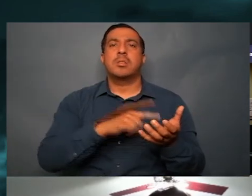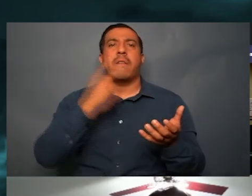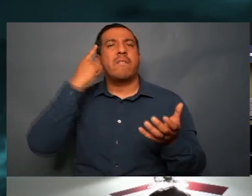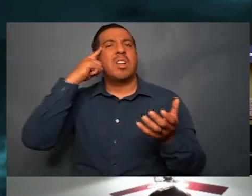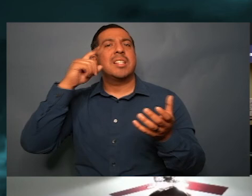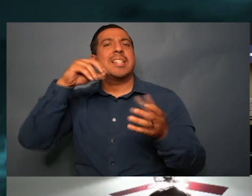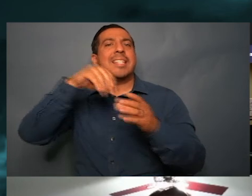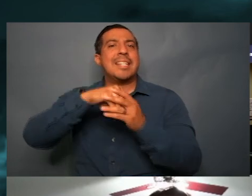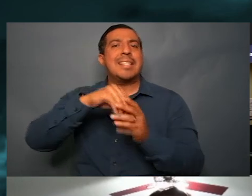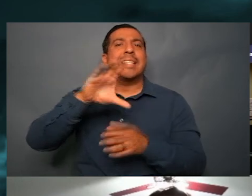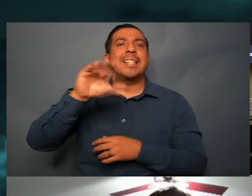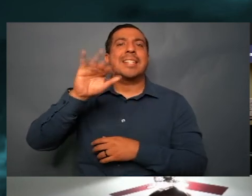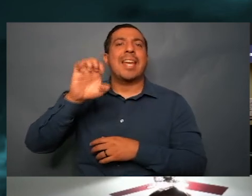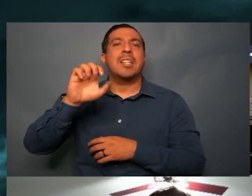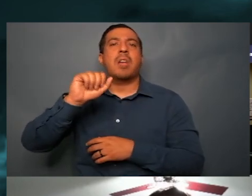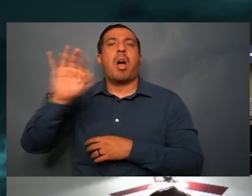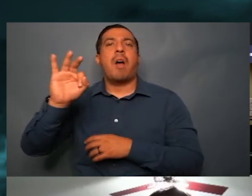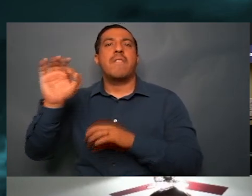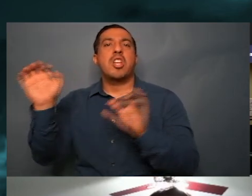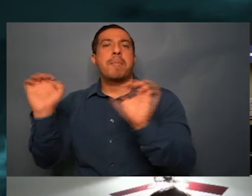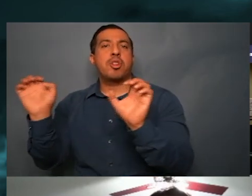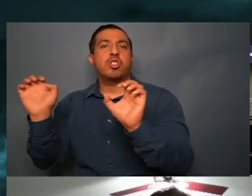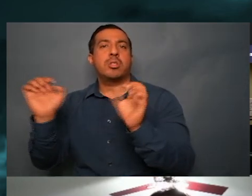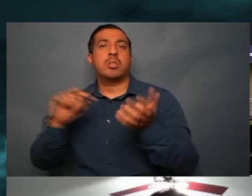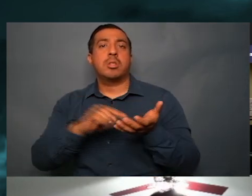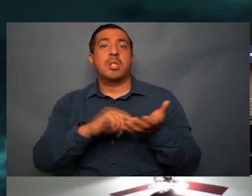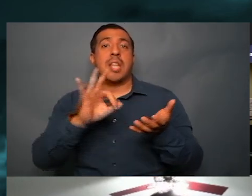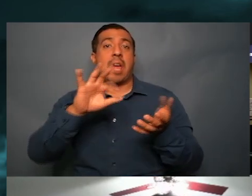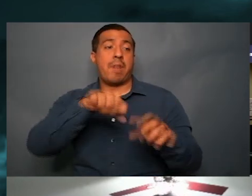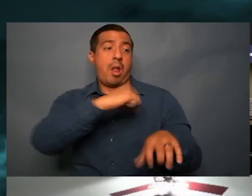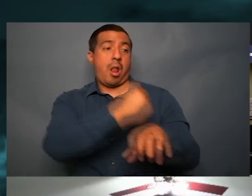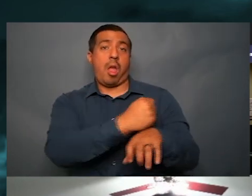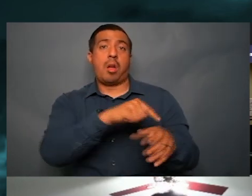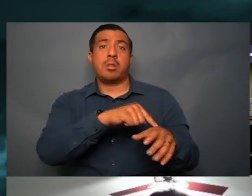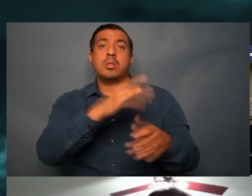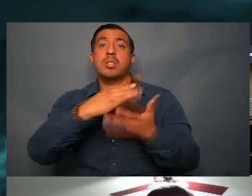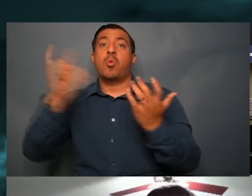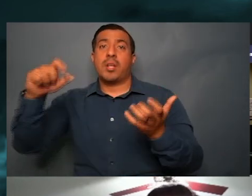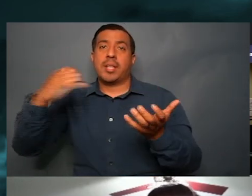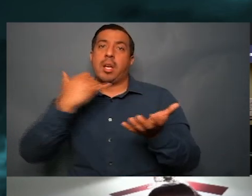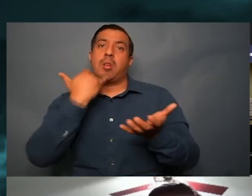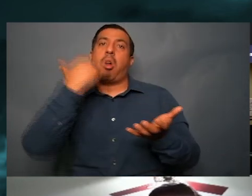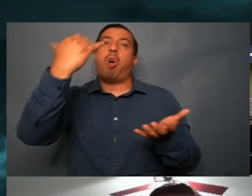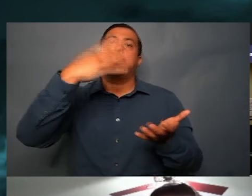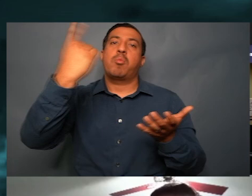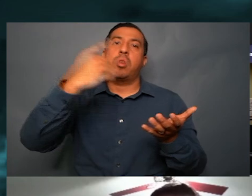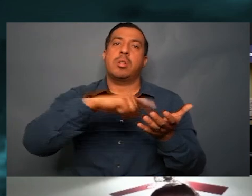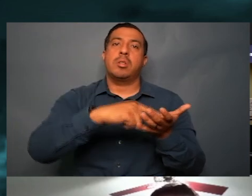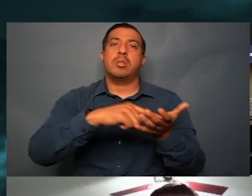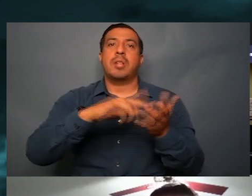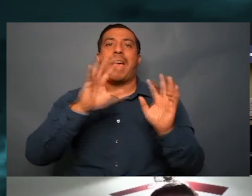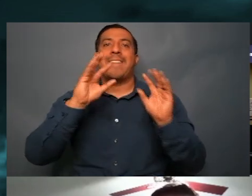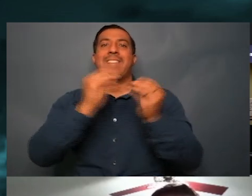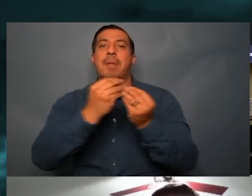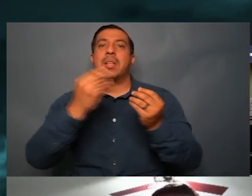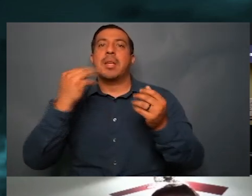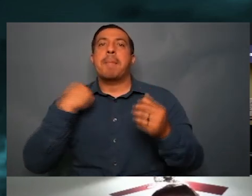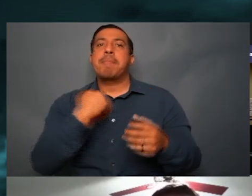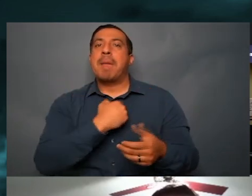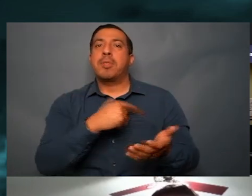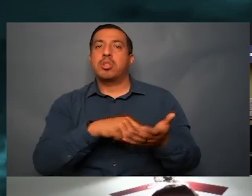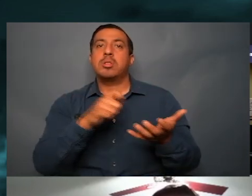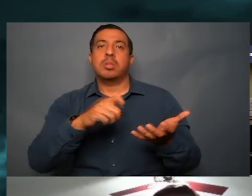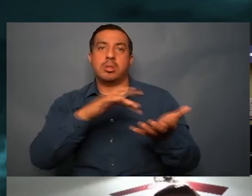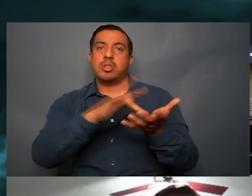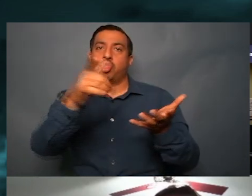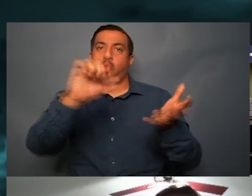so that if your phone is locked, someone can get to it to be able to call someone or a family member out of your phone. Update